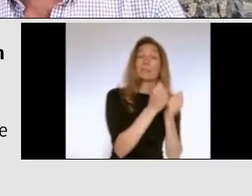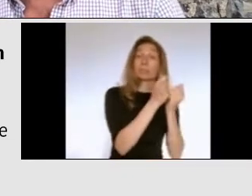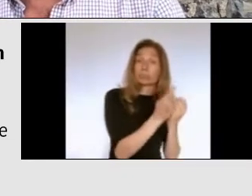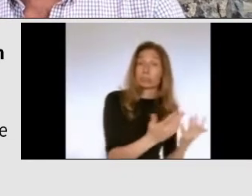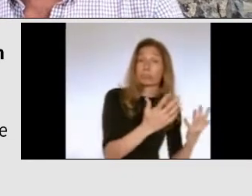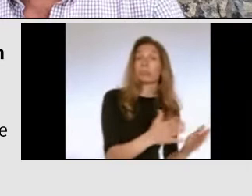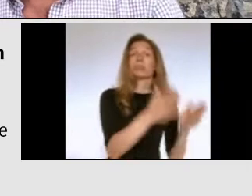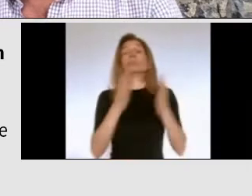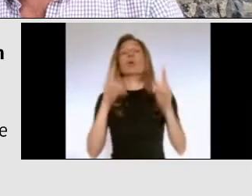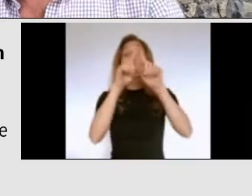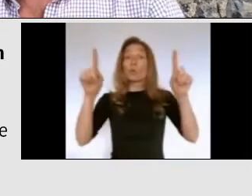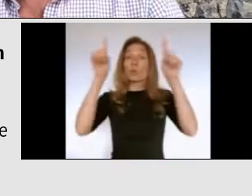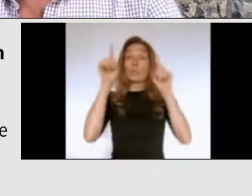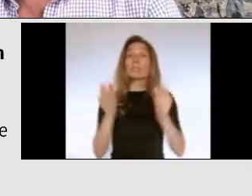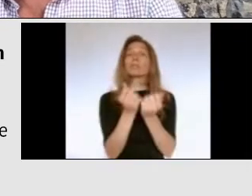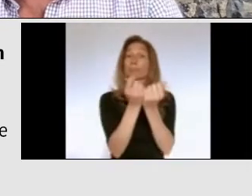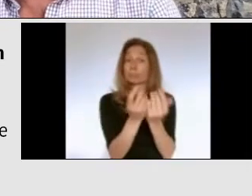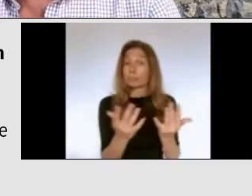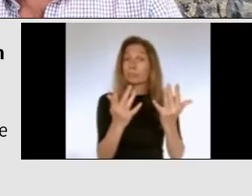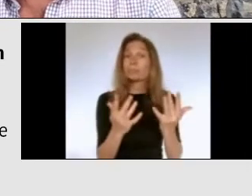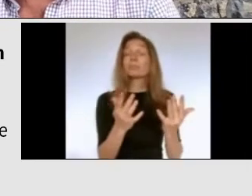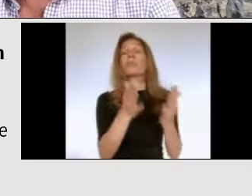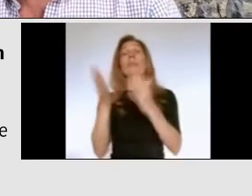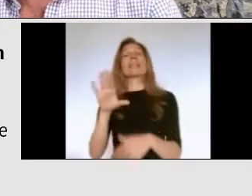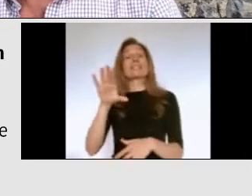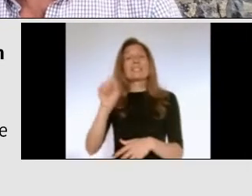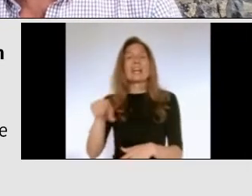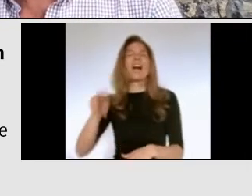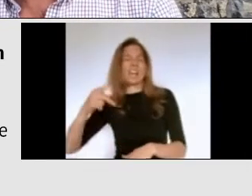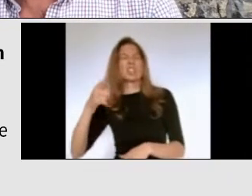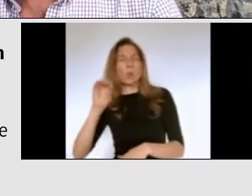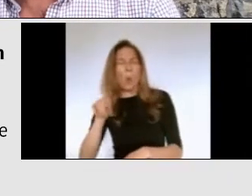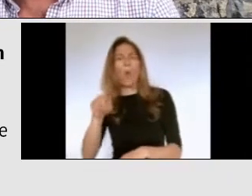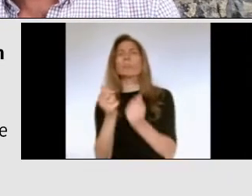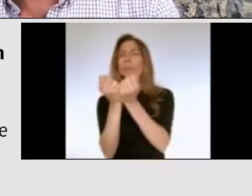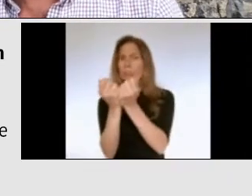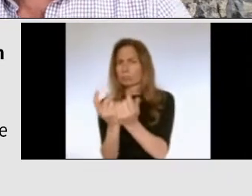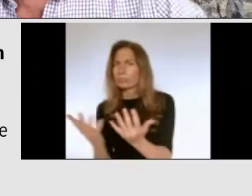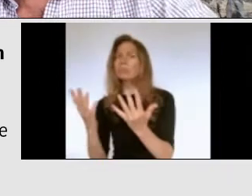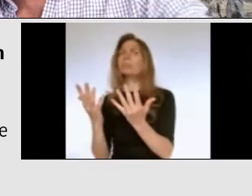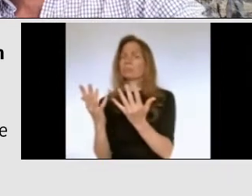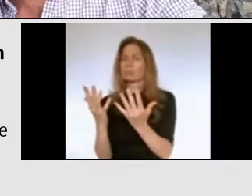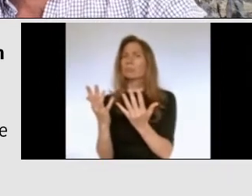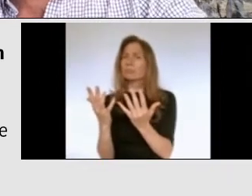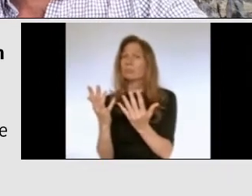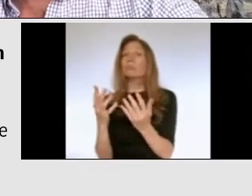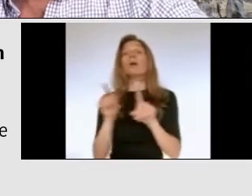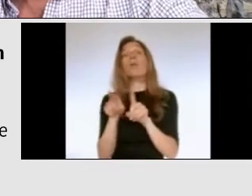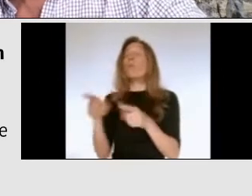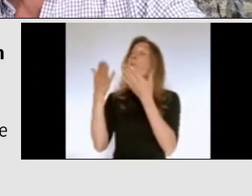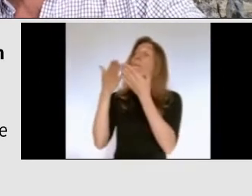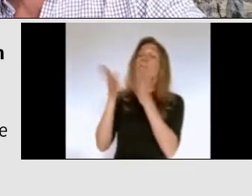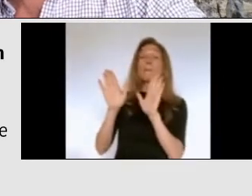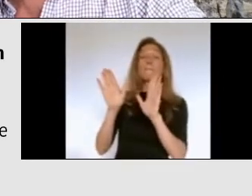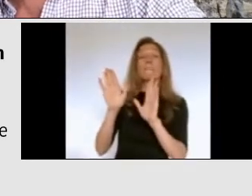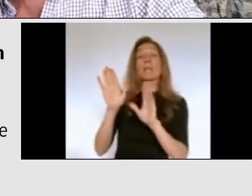medium enterprises, a good number of universities and civil society, non-governmental organizations.